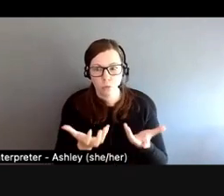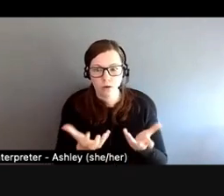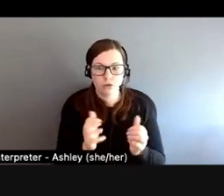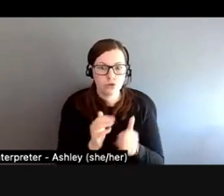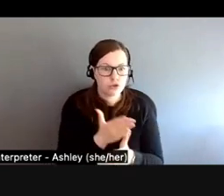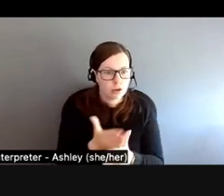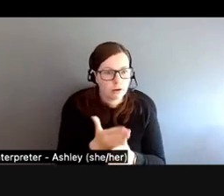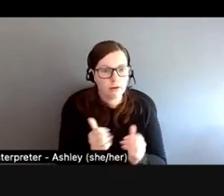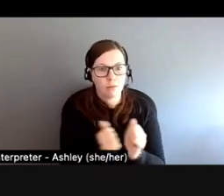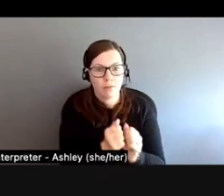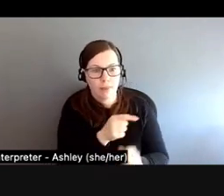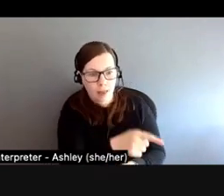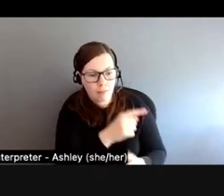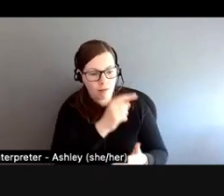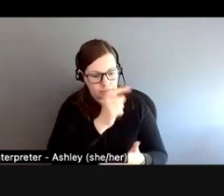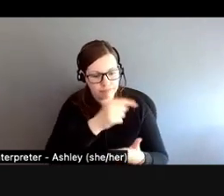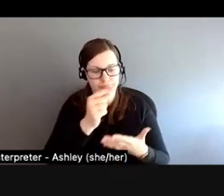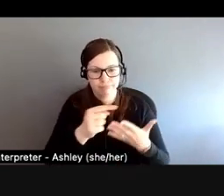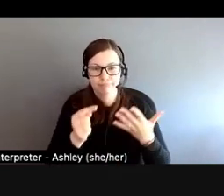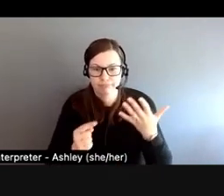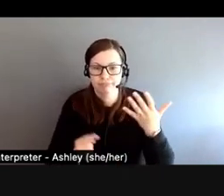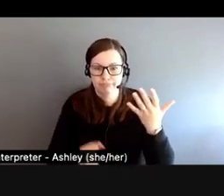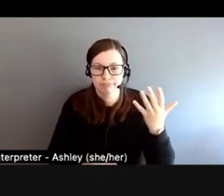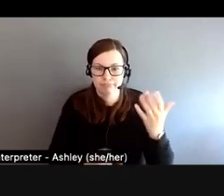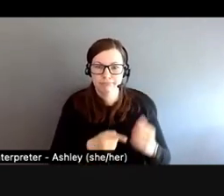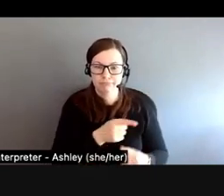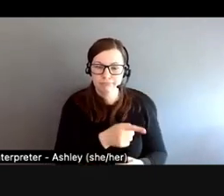materials that will be able to